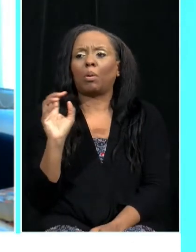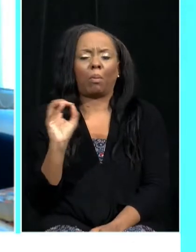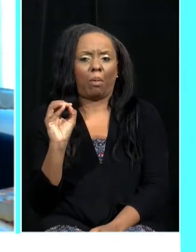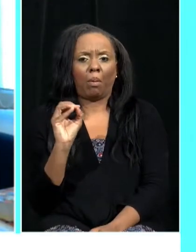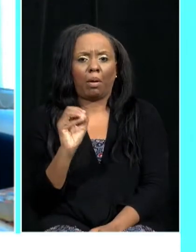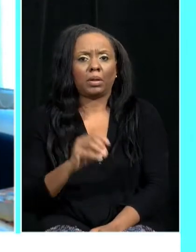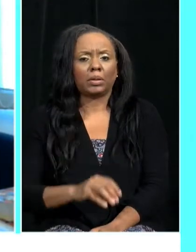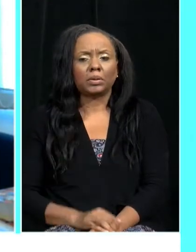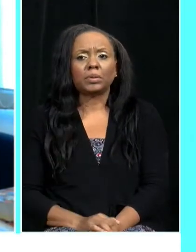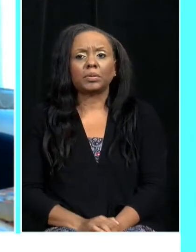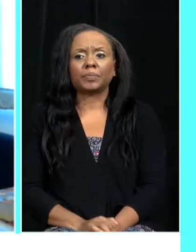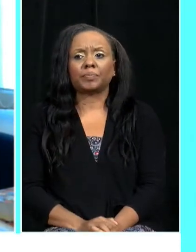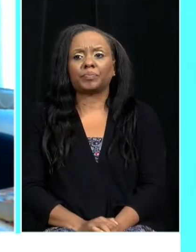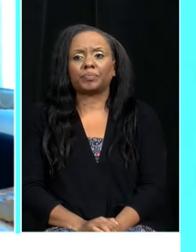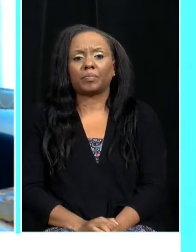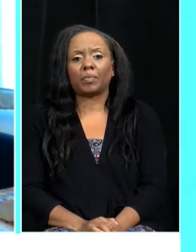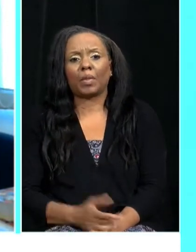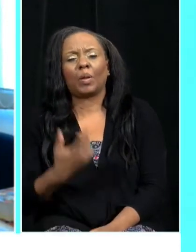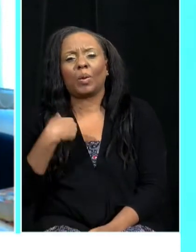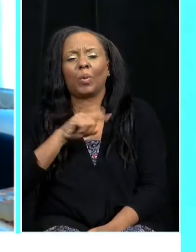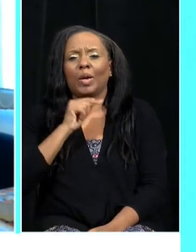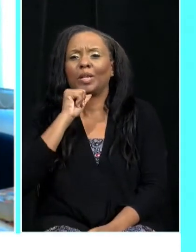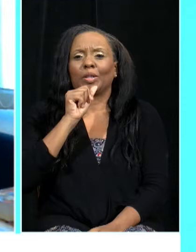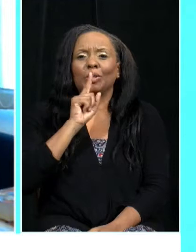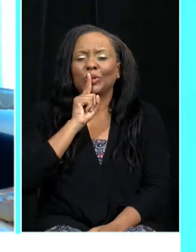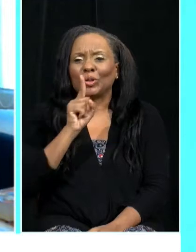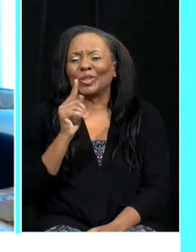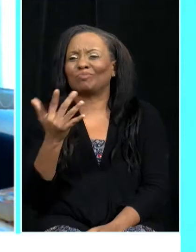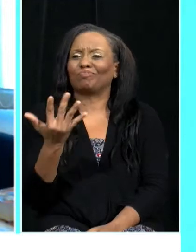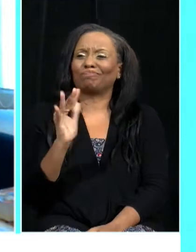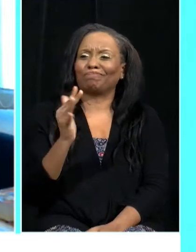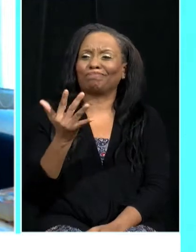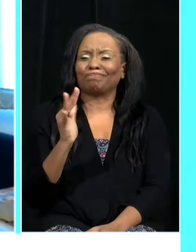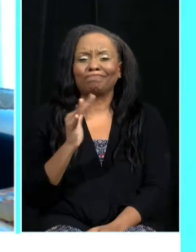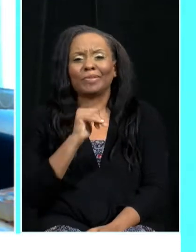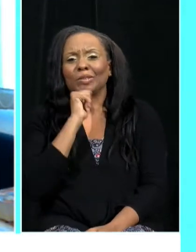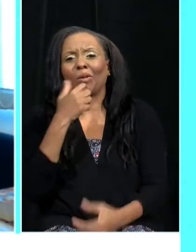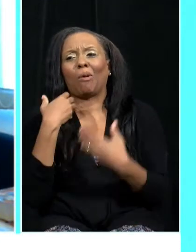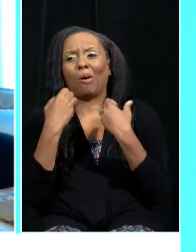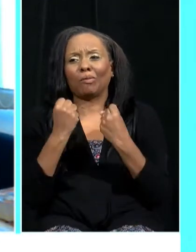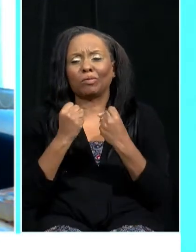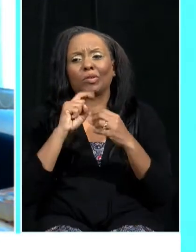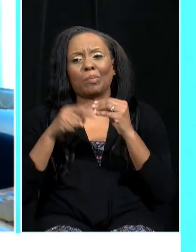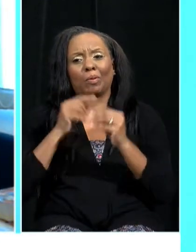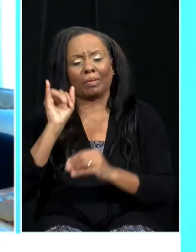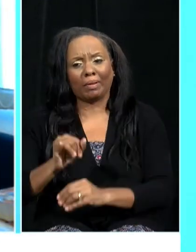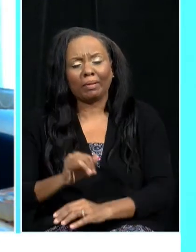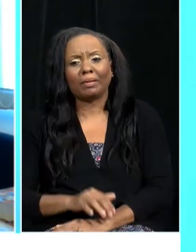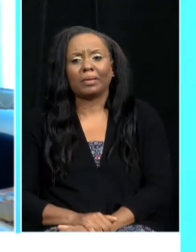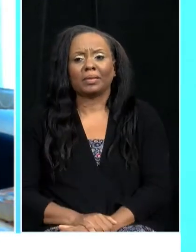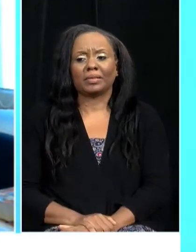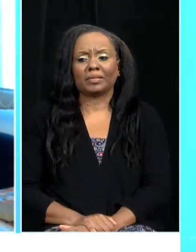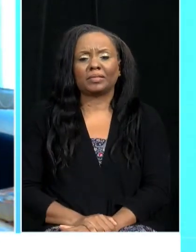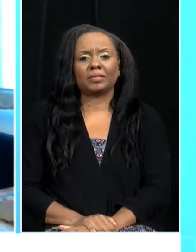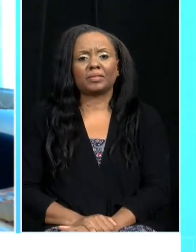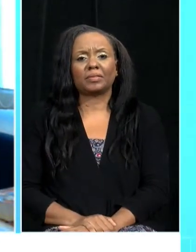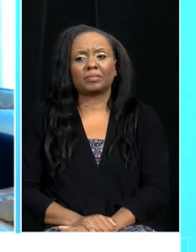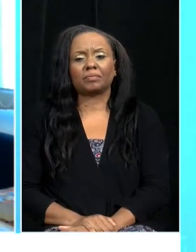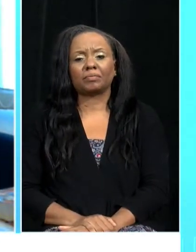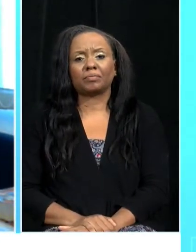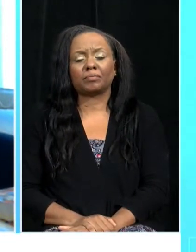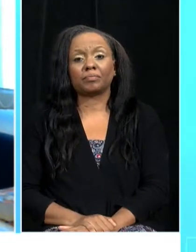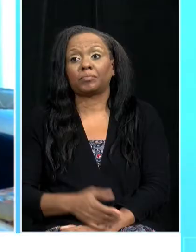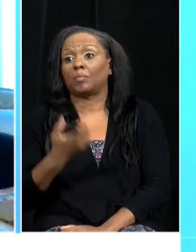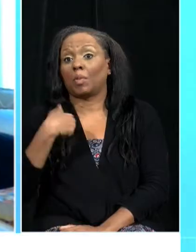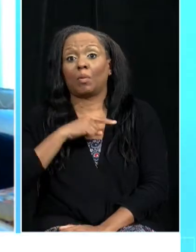one will be more uncertain than one will be confident, and that is to do with the fact that we don't know what